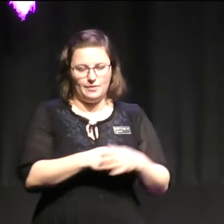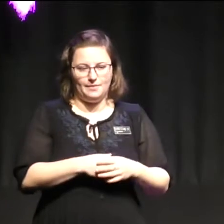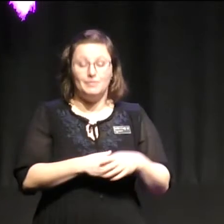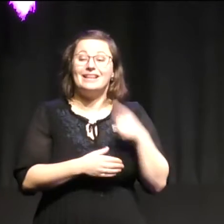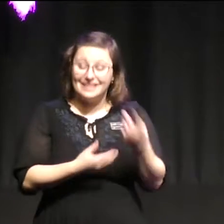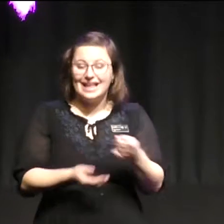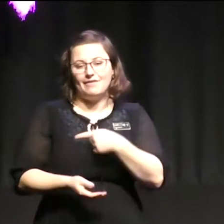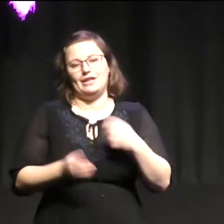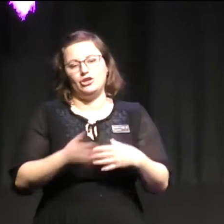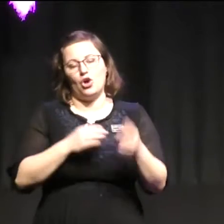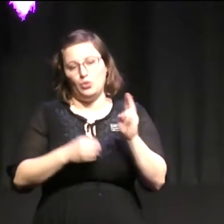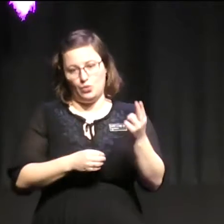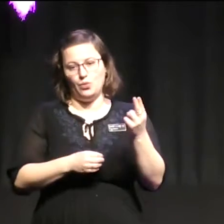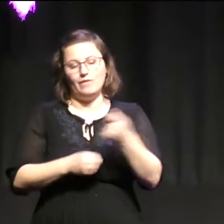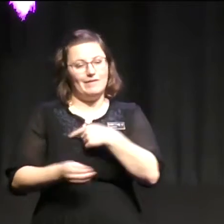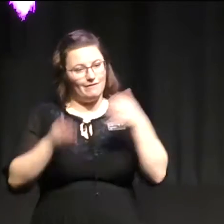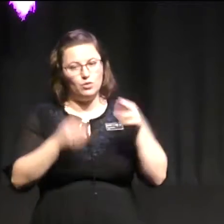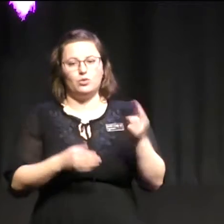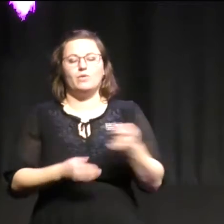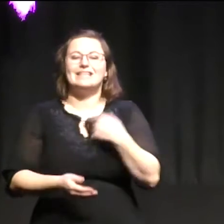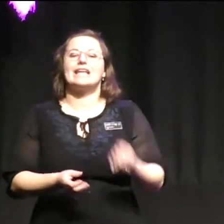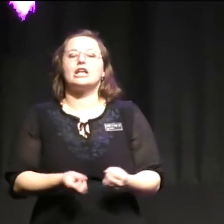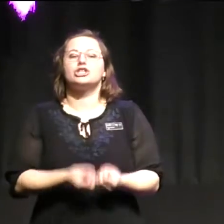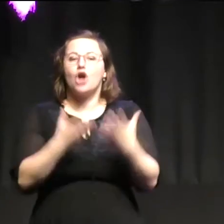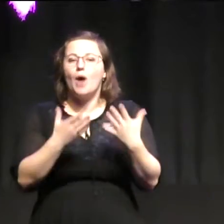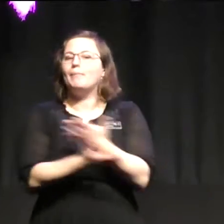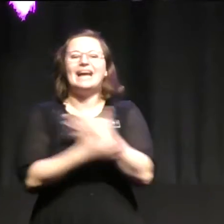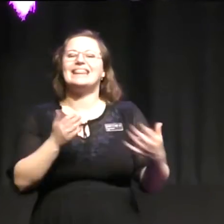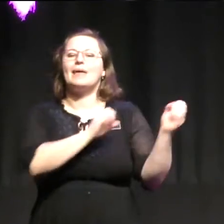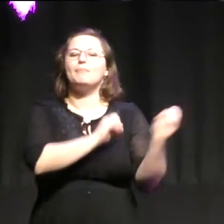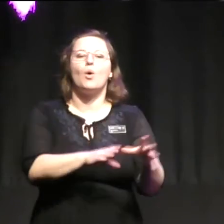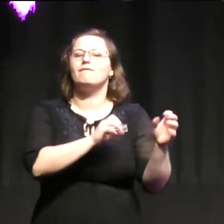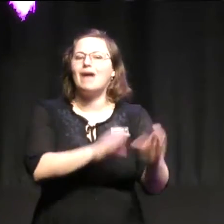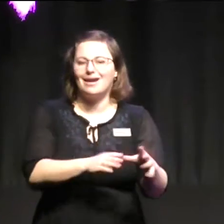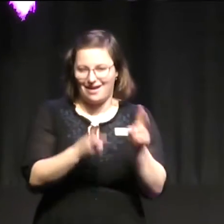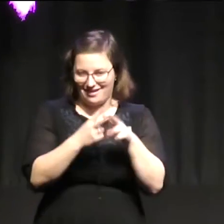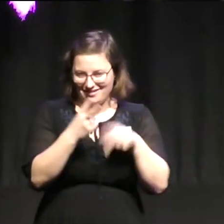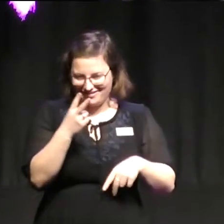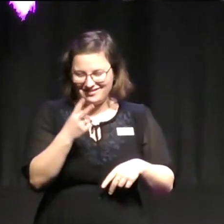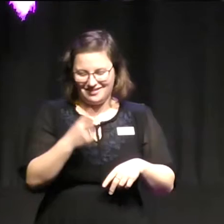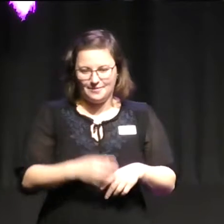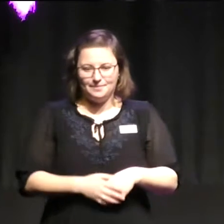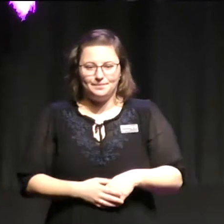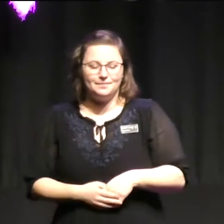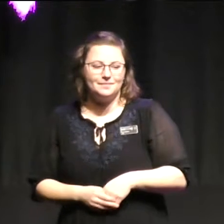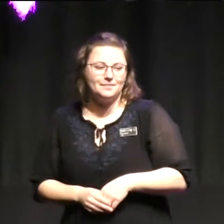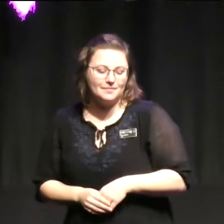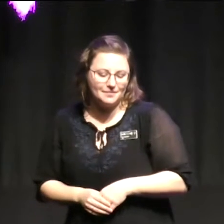That's what SEWA is right now focusing on. When it comes to a practical level,